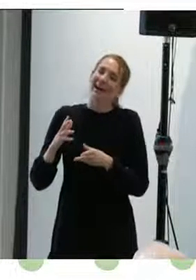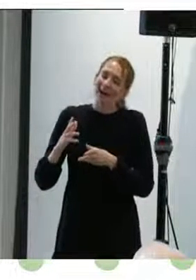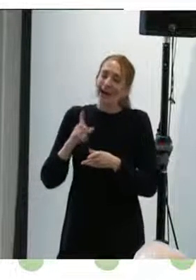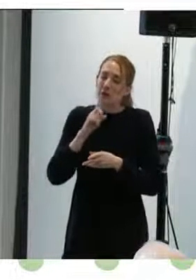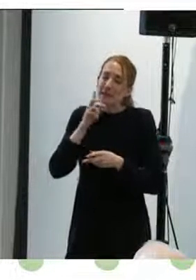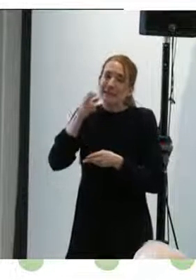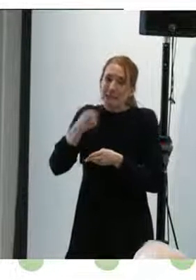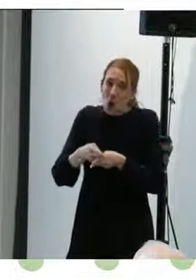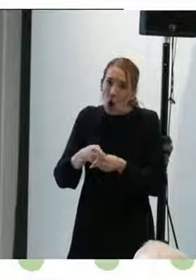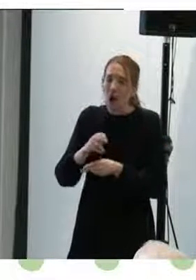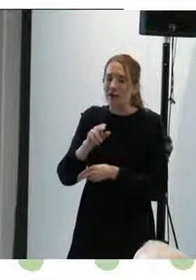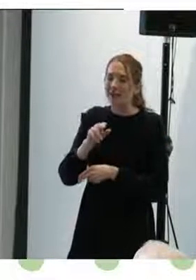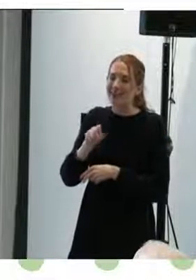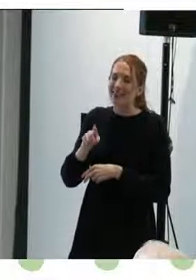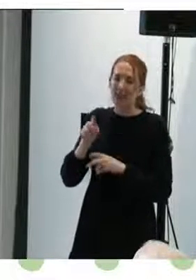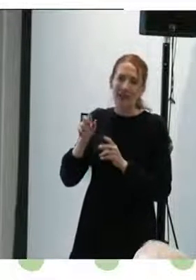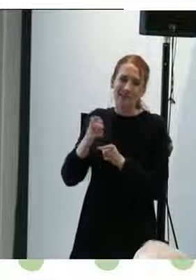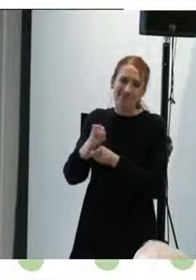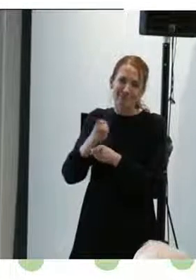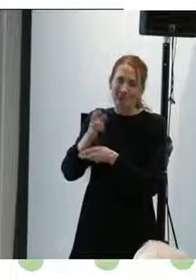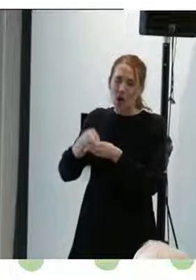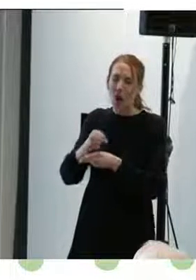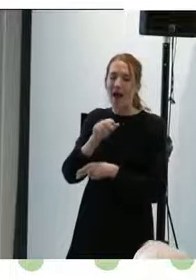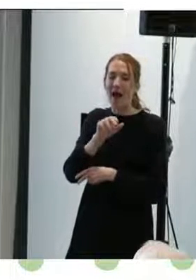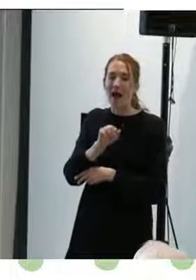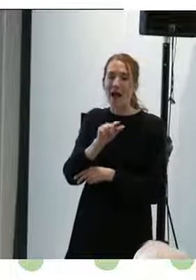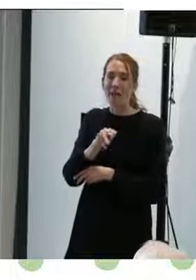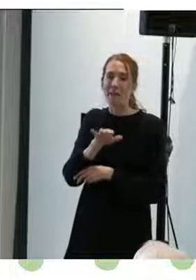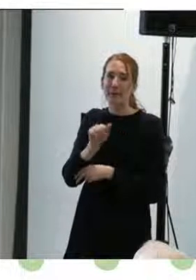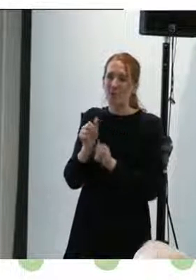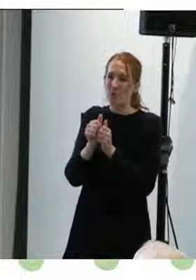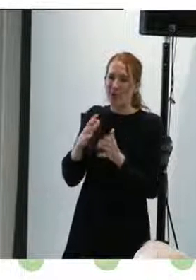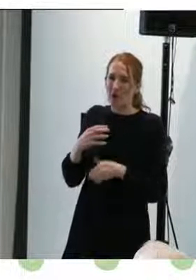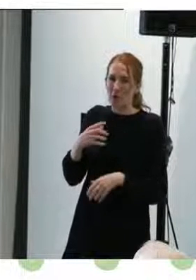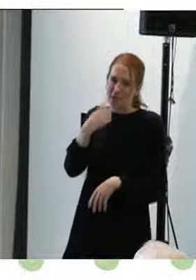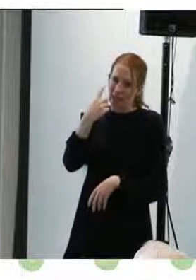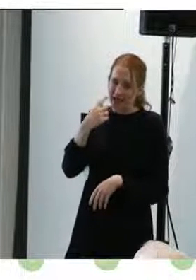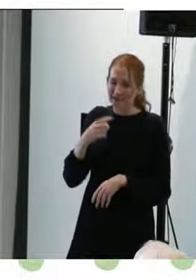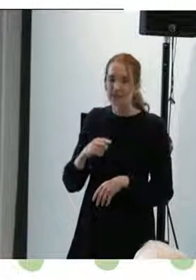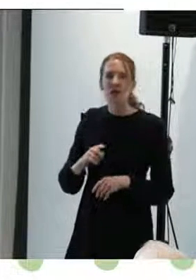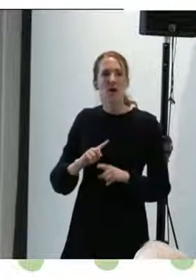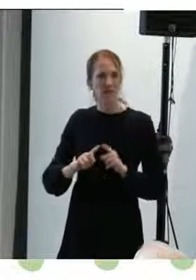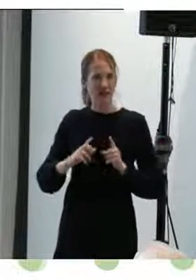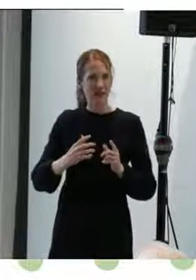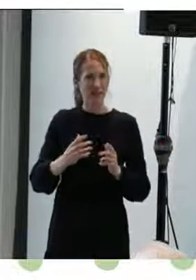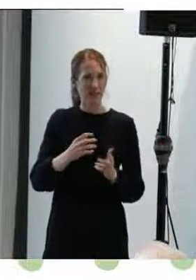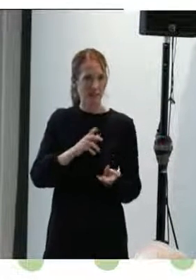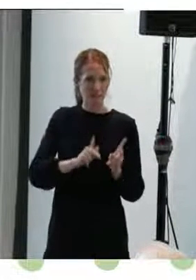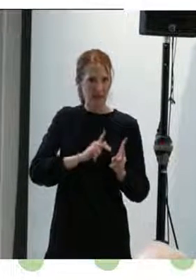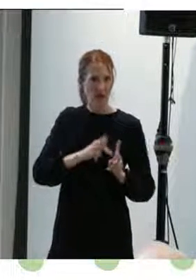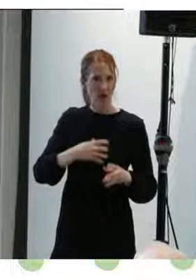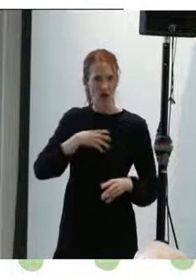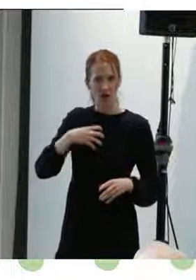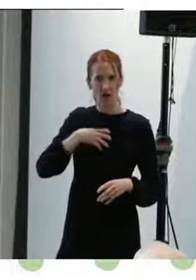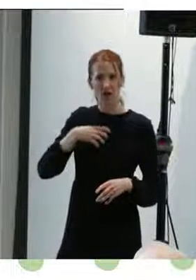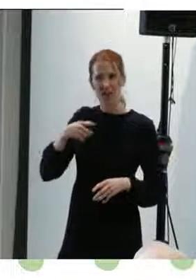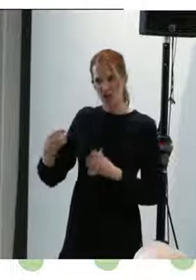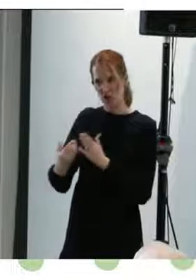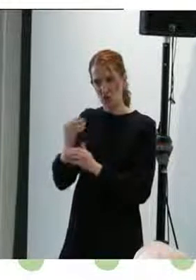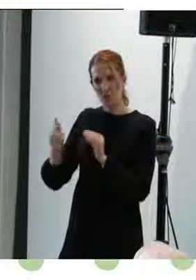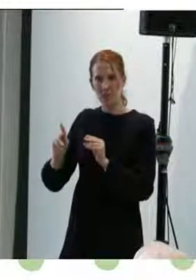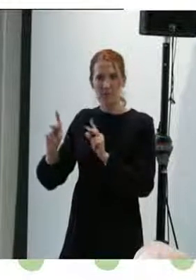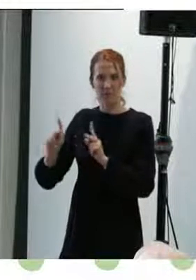Blacks. And the white residents were complaining to me that these newcomers were destroying the fabric of the community. They were abusing welfare and public